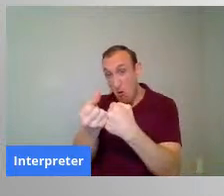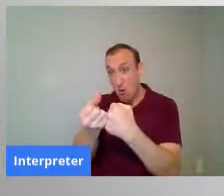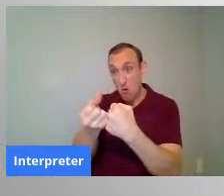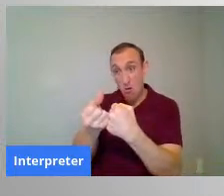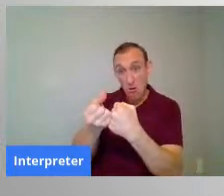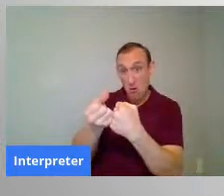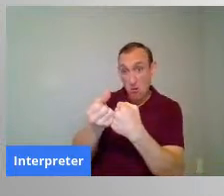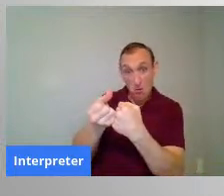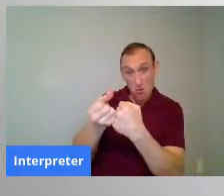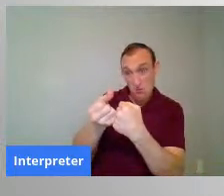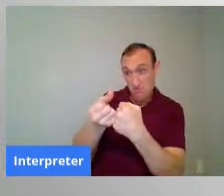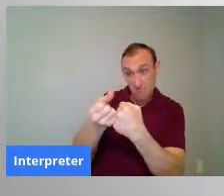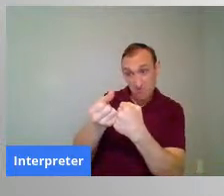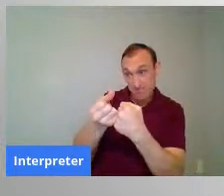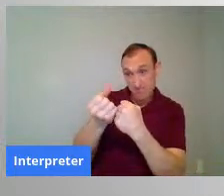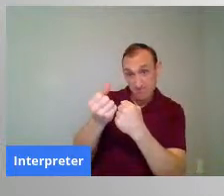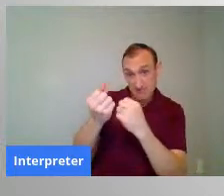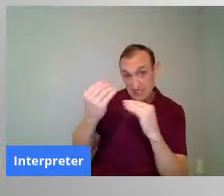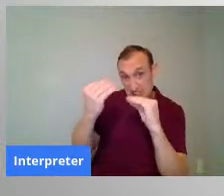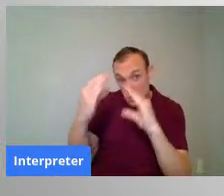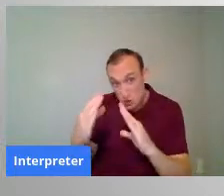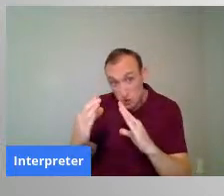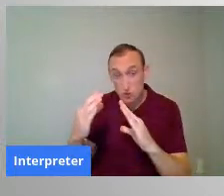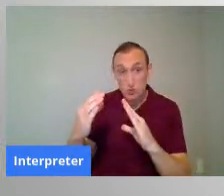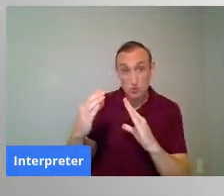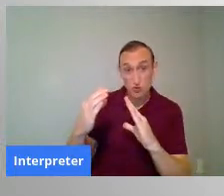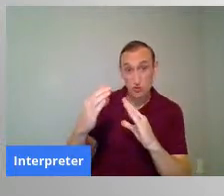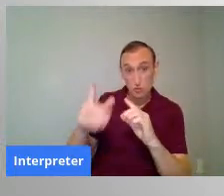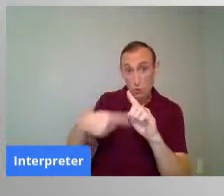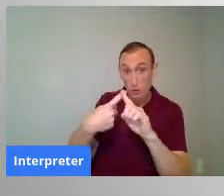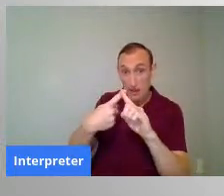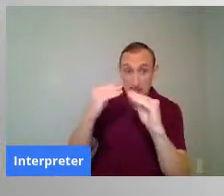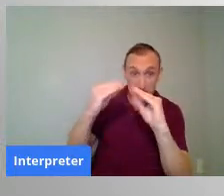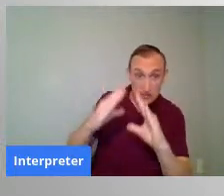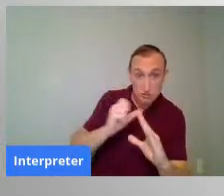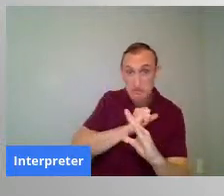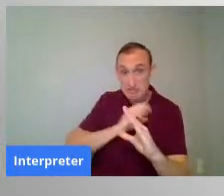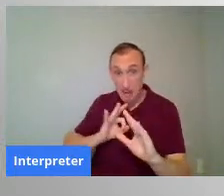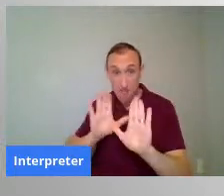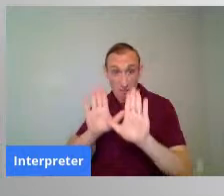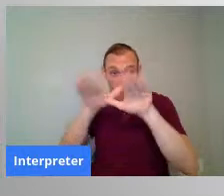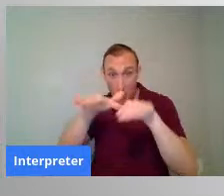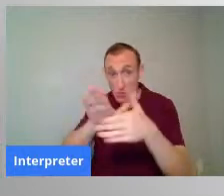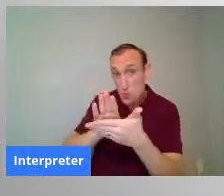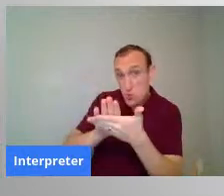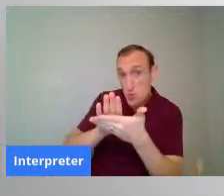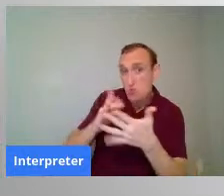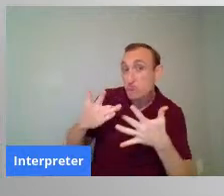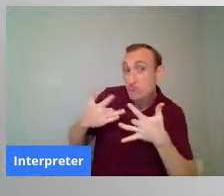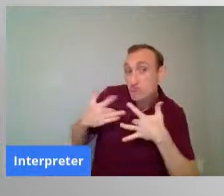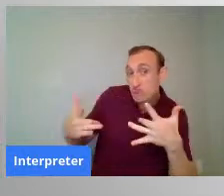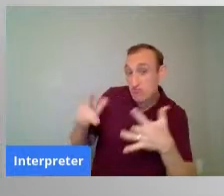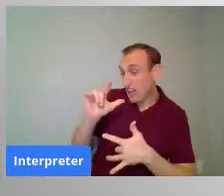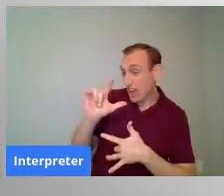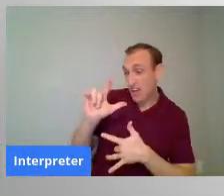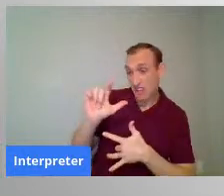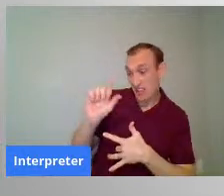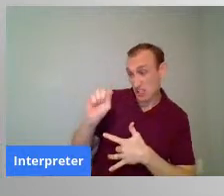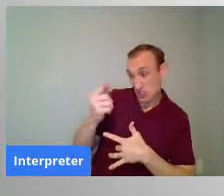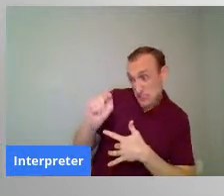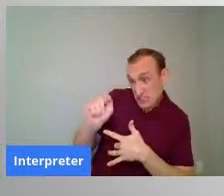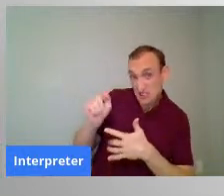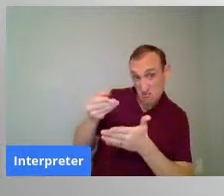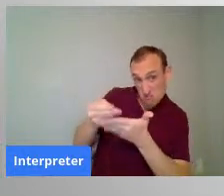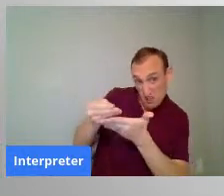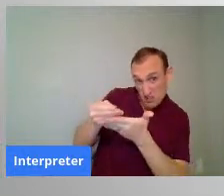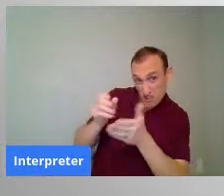any efforts as teachers and staff return to school? Mr. Harris, is that something you can speak to with